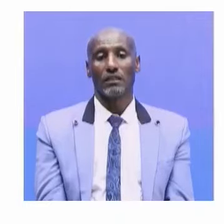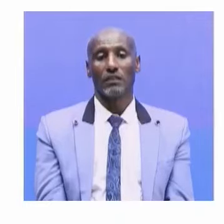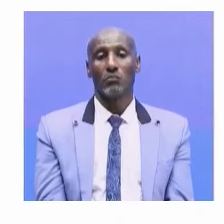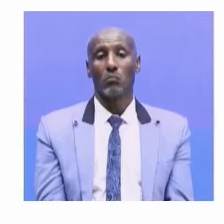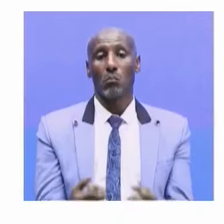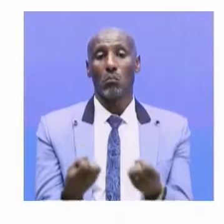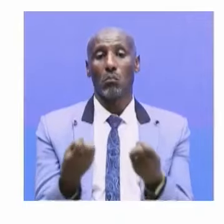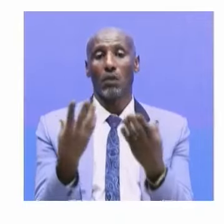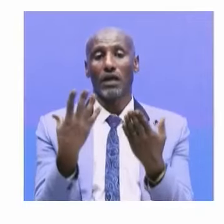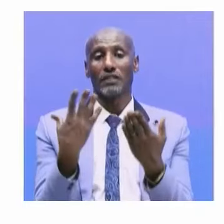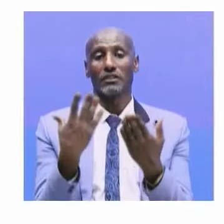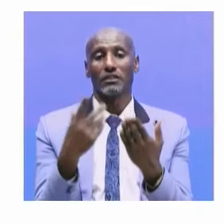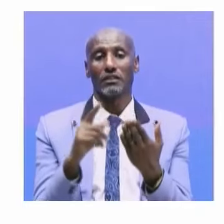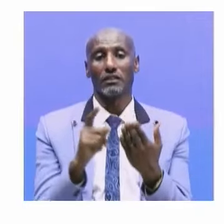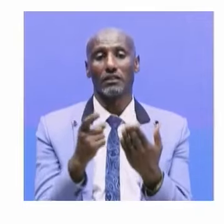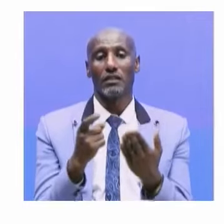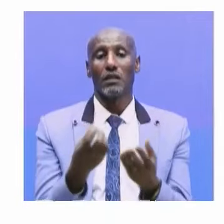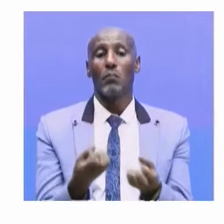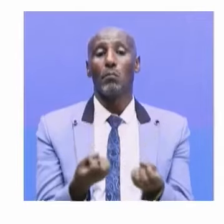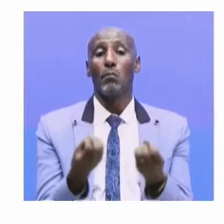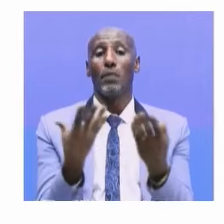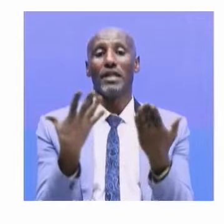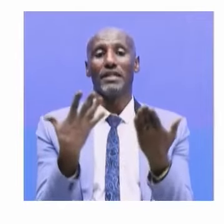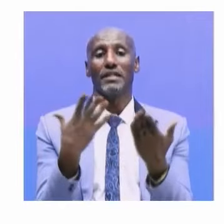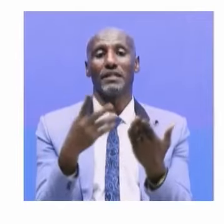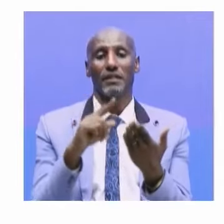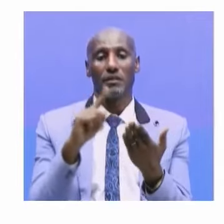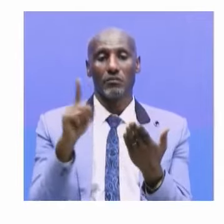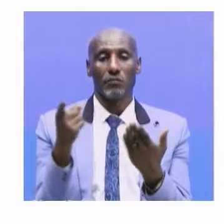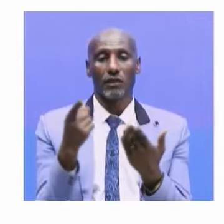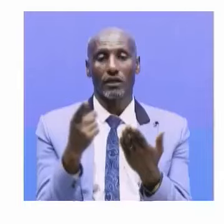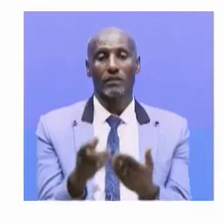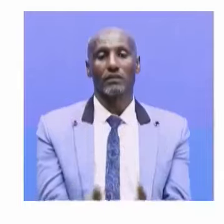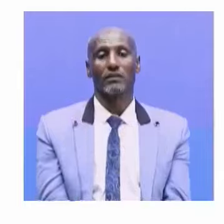much, many,